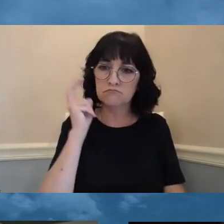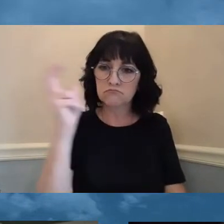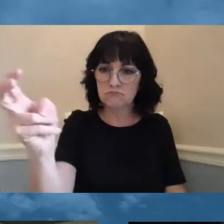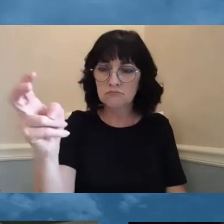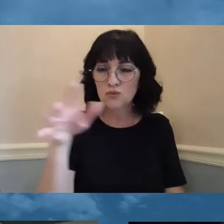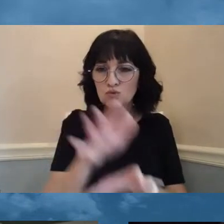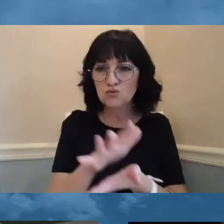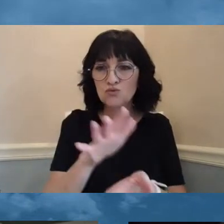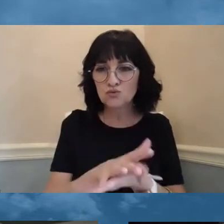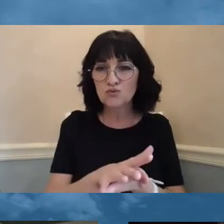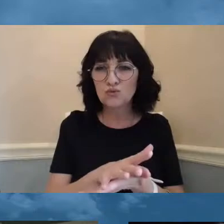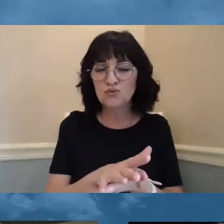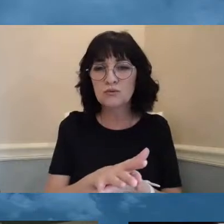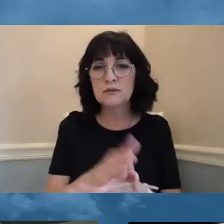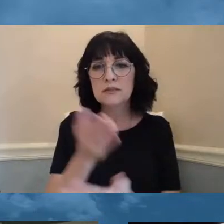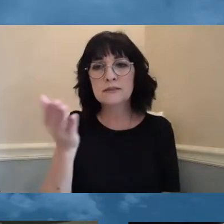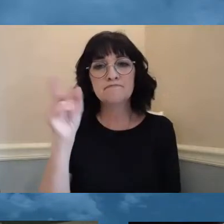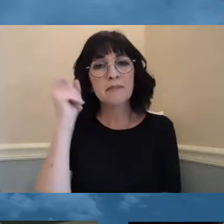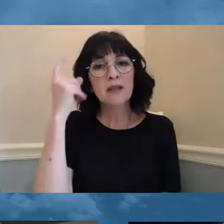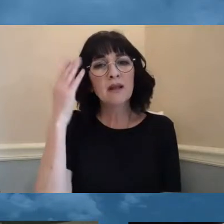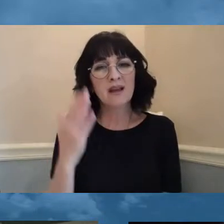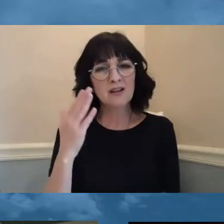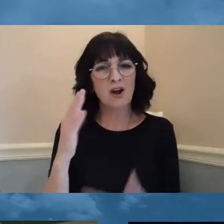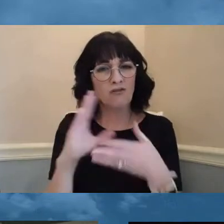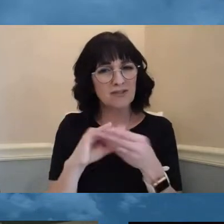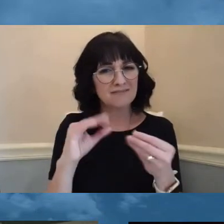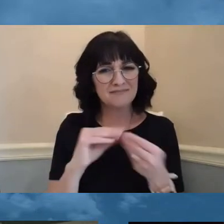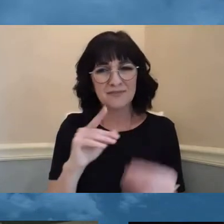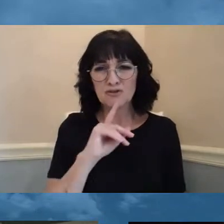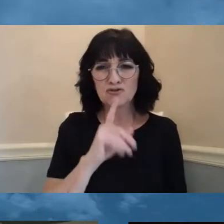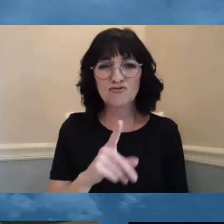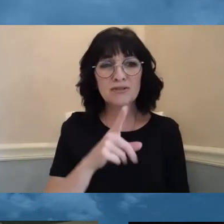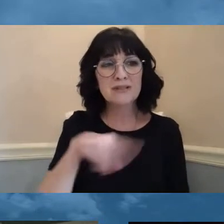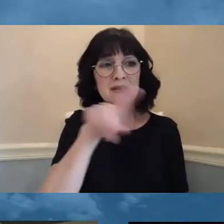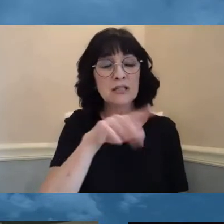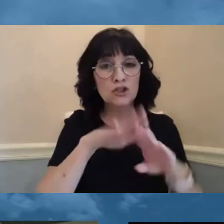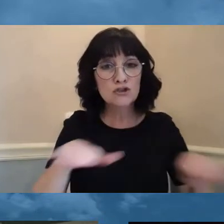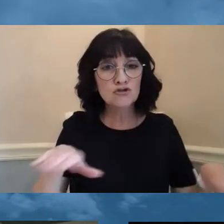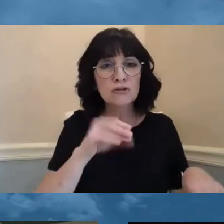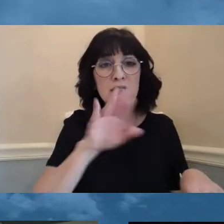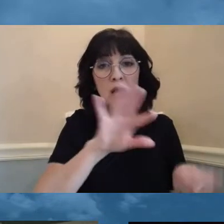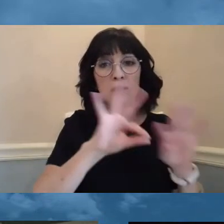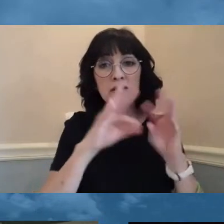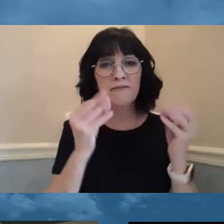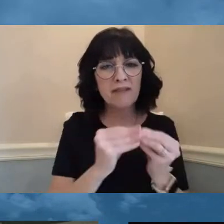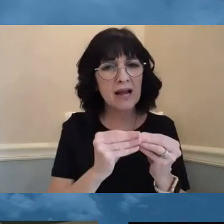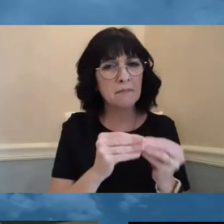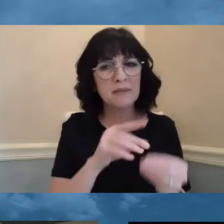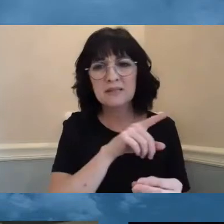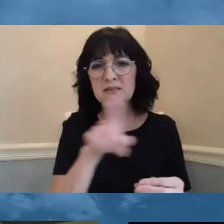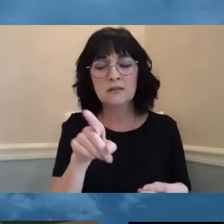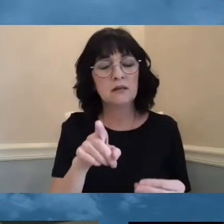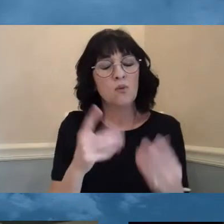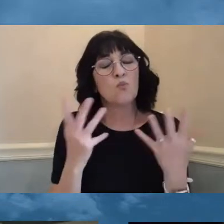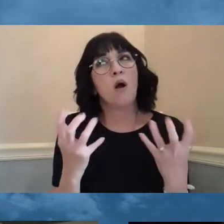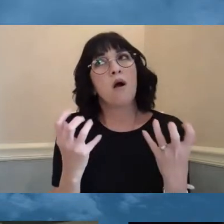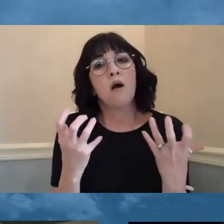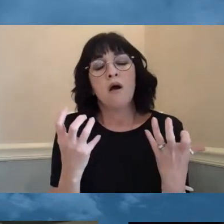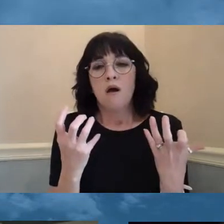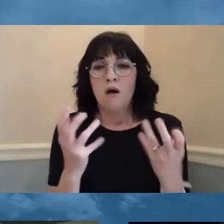our children and their families. I mean, their futures depend upon it. They need the robust instruction that